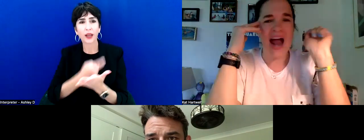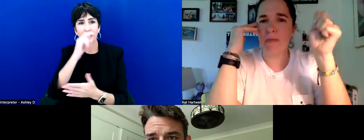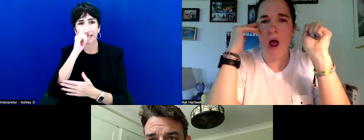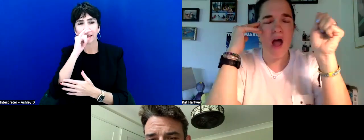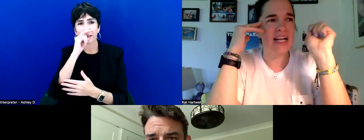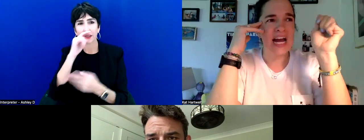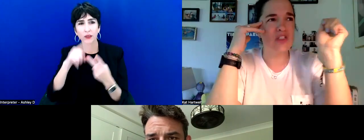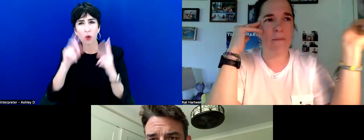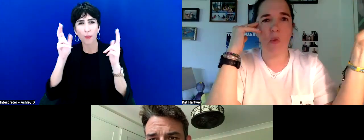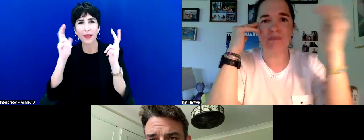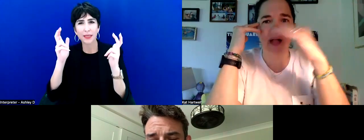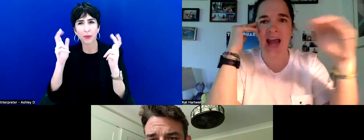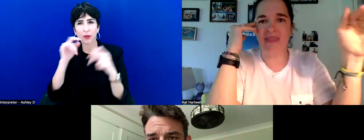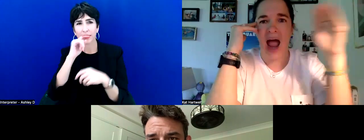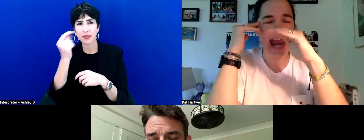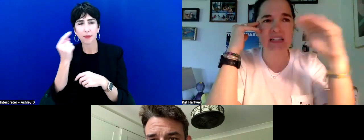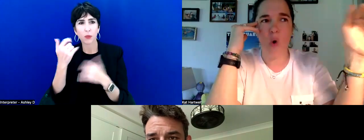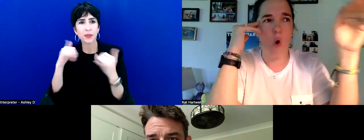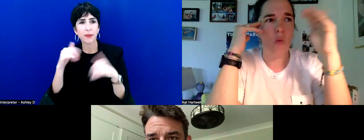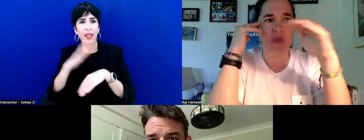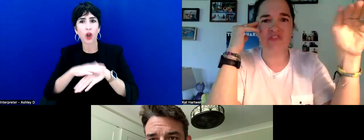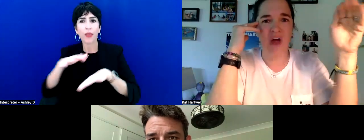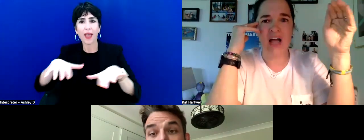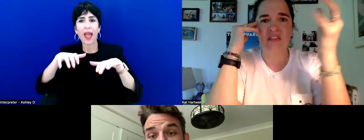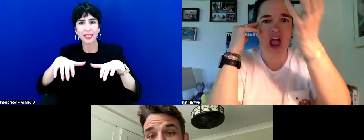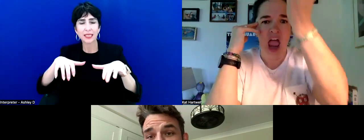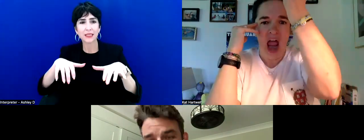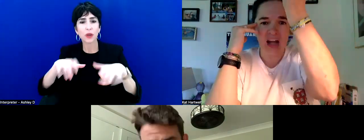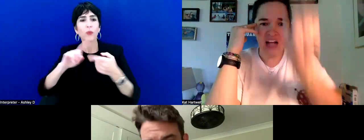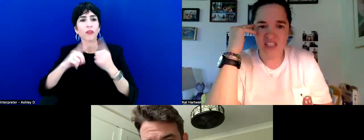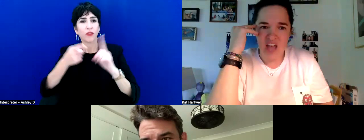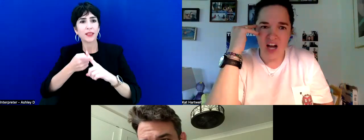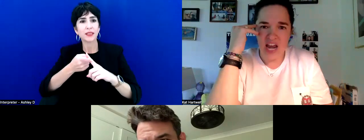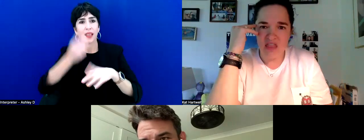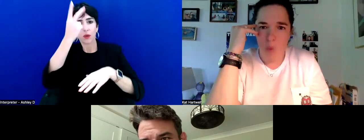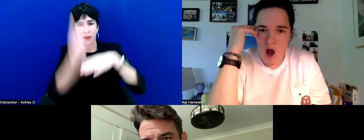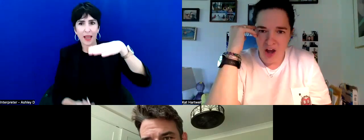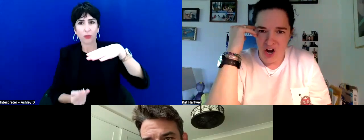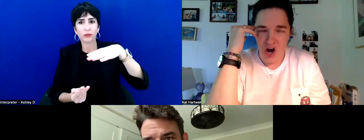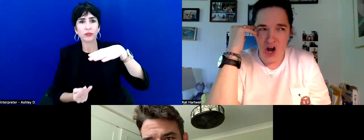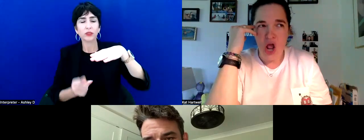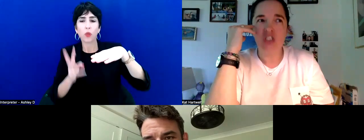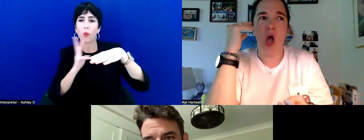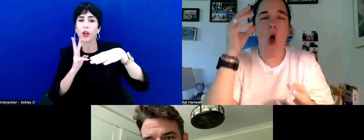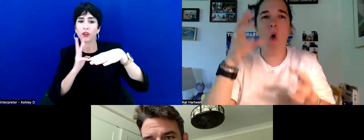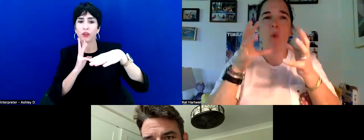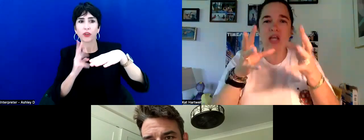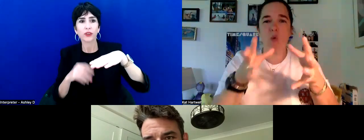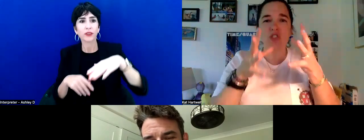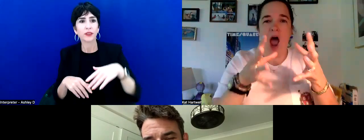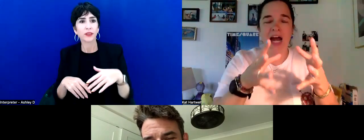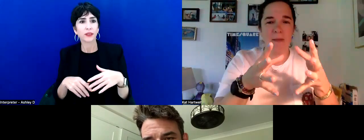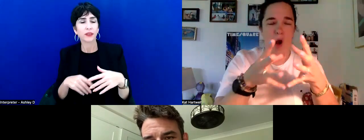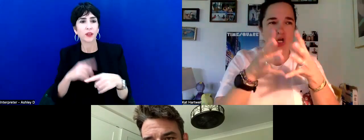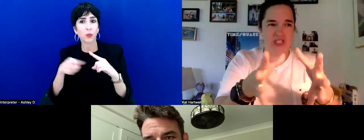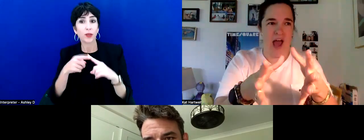or basketball kid or something was playing on the ice or with his friend, yeah. and he got Yeah. stuck in the water. So when